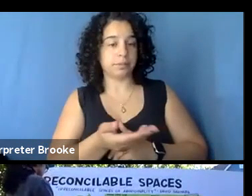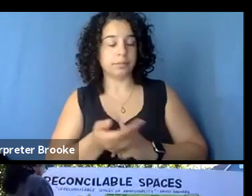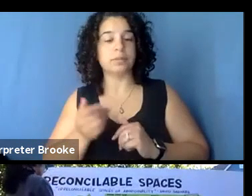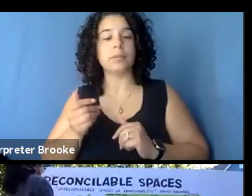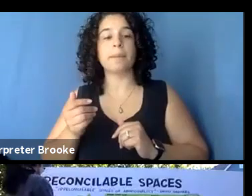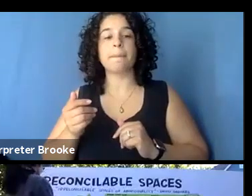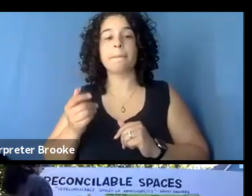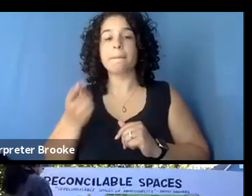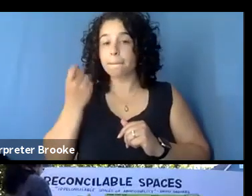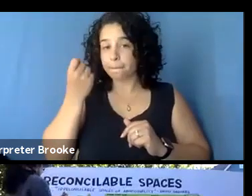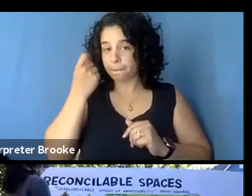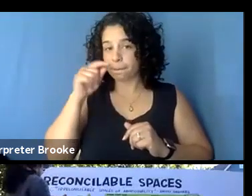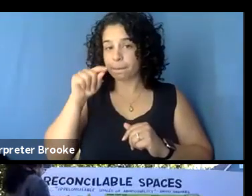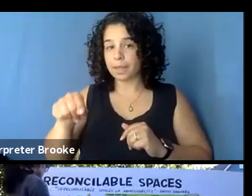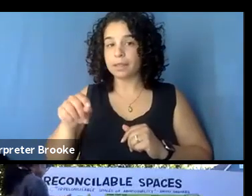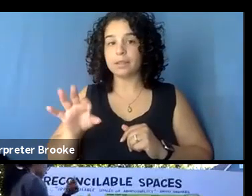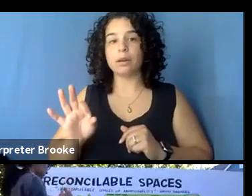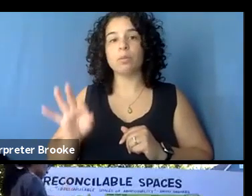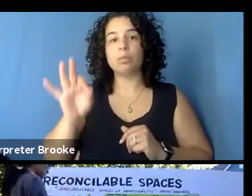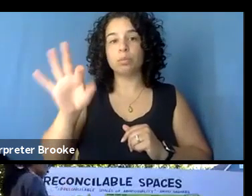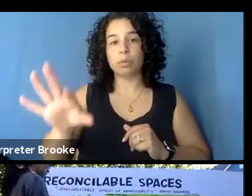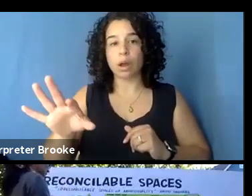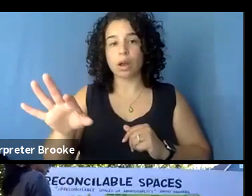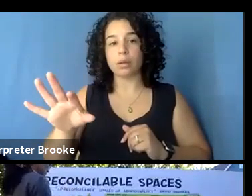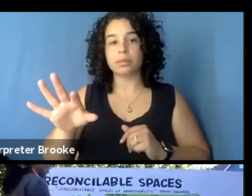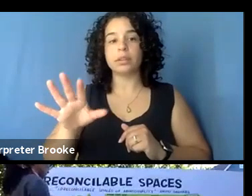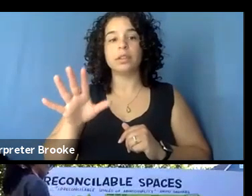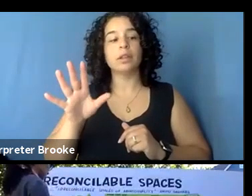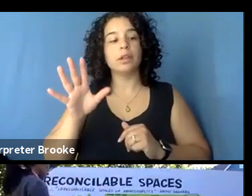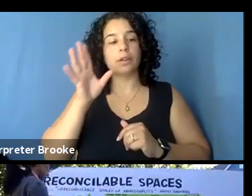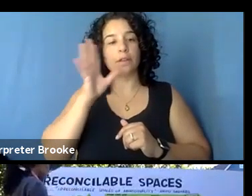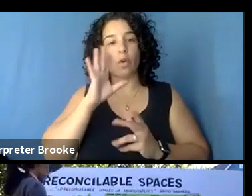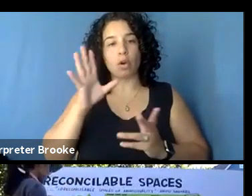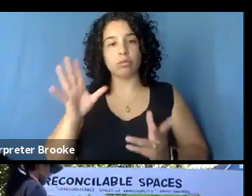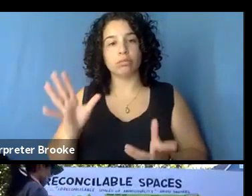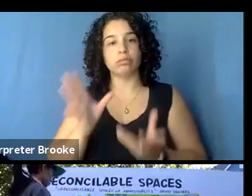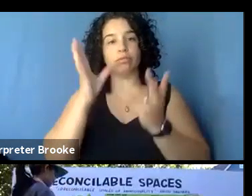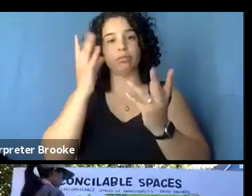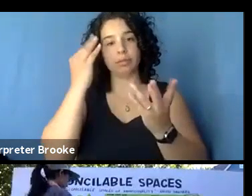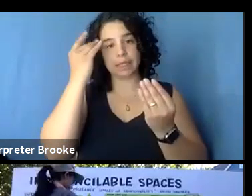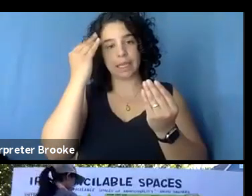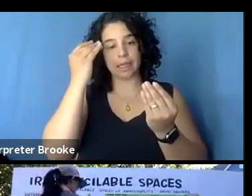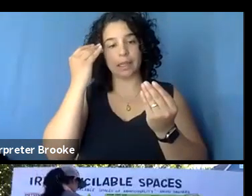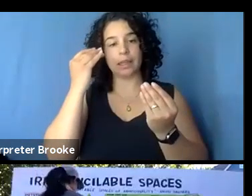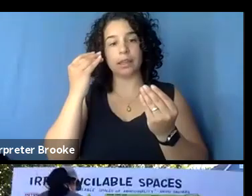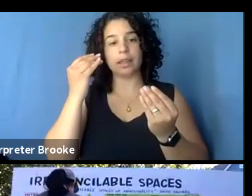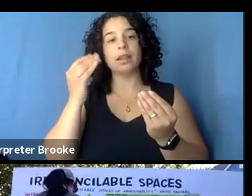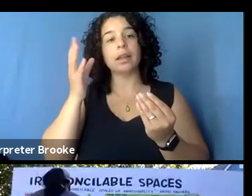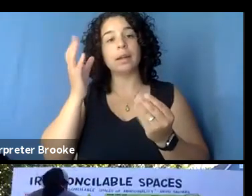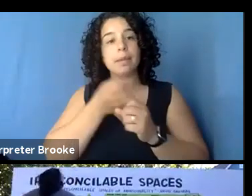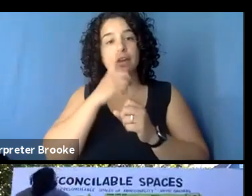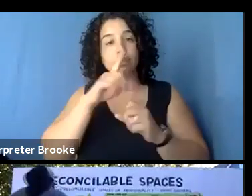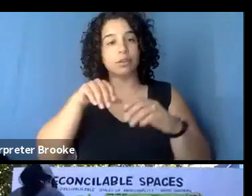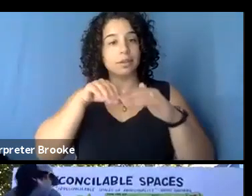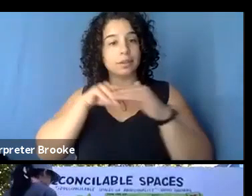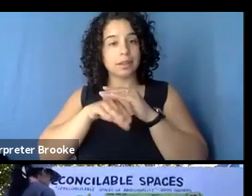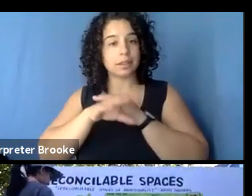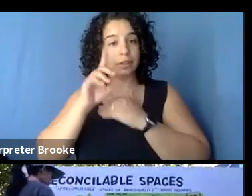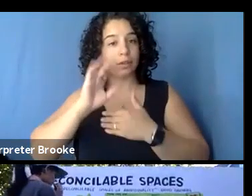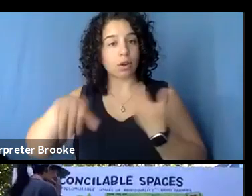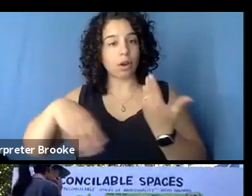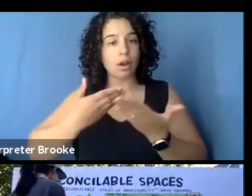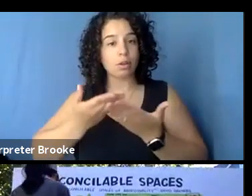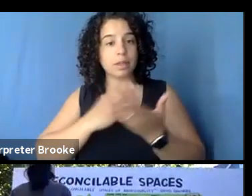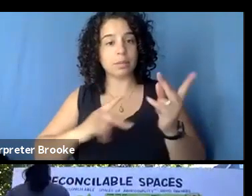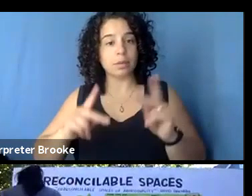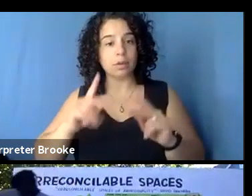Because this is a prompt and a provocation that's going to be... accessible to everyone tuning in live,